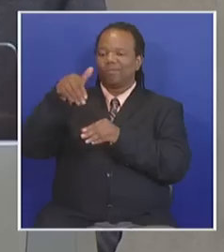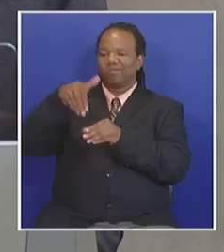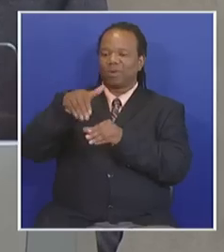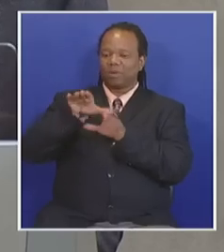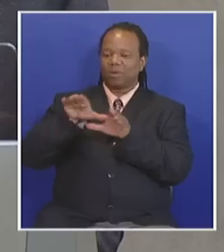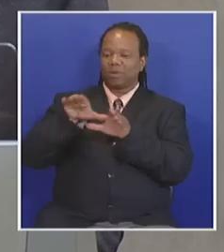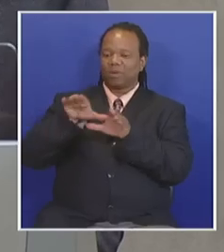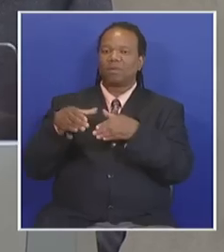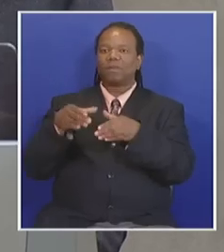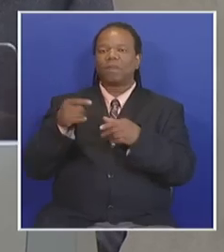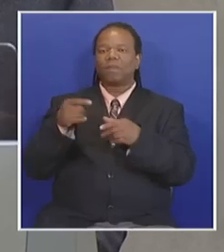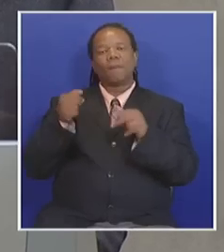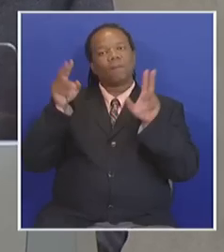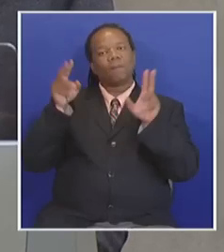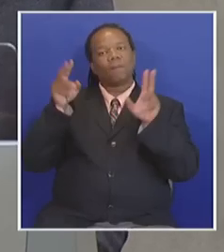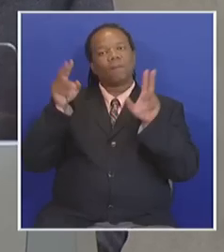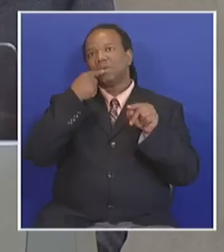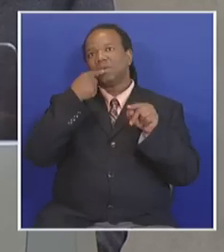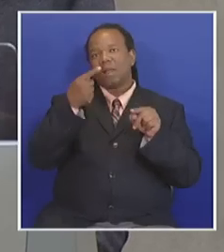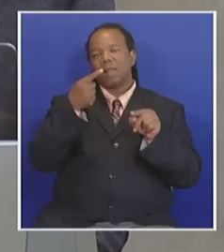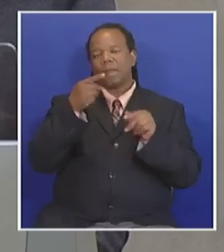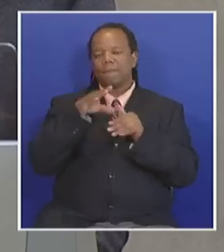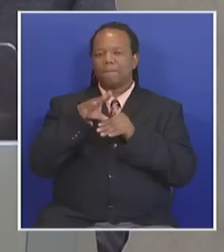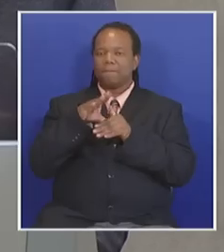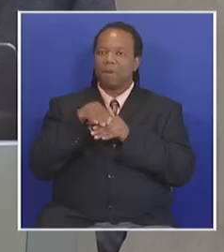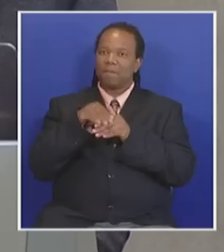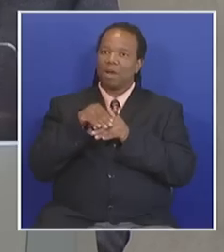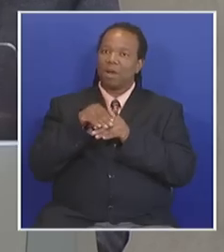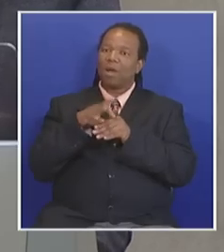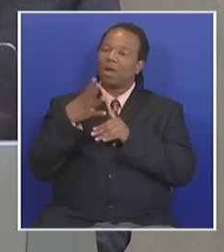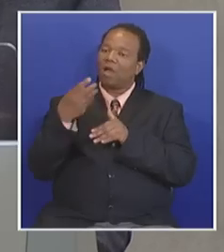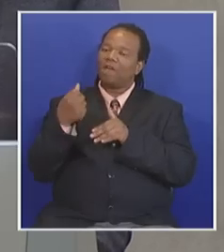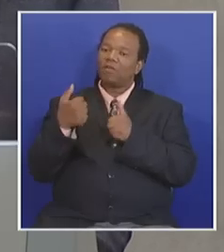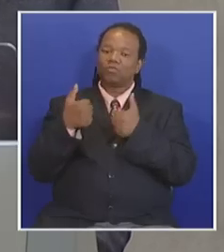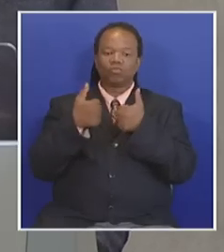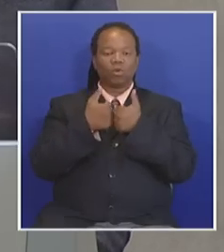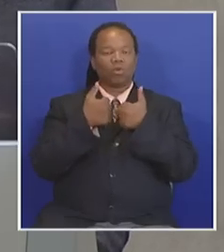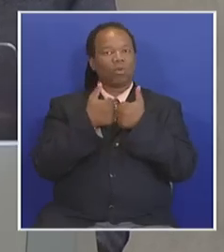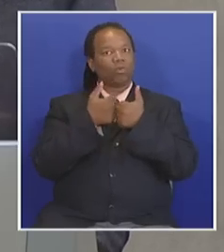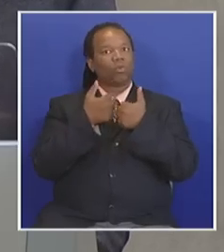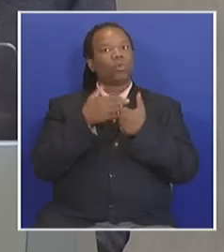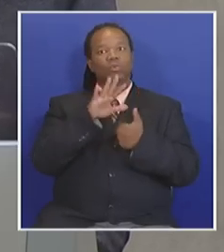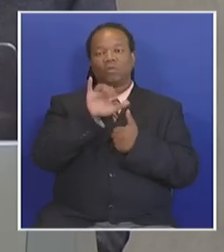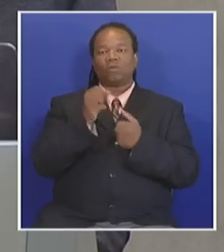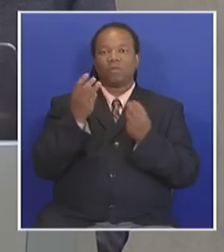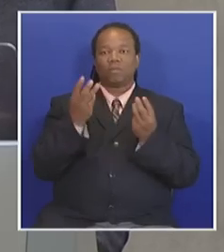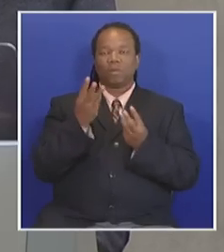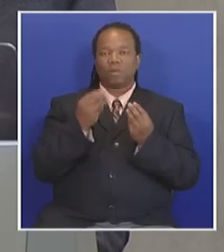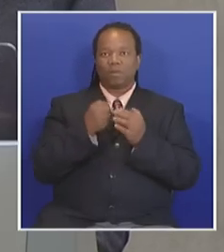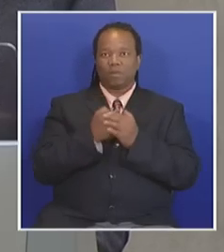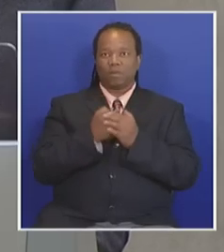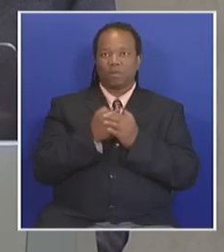Honorable Maimane has put a bold challenge to South African people. The challenge should be mirrored within